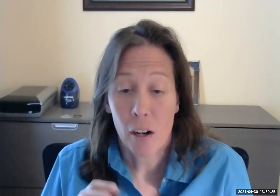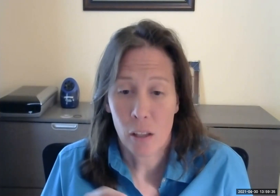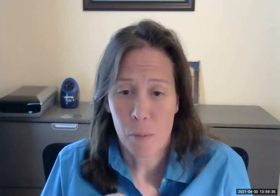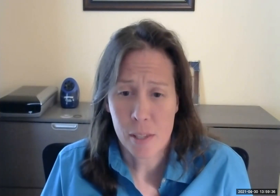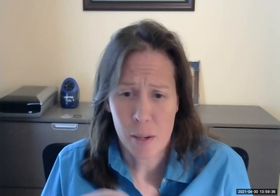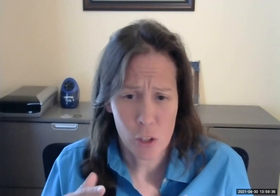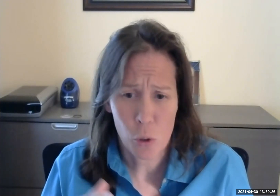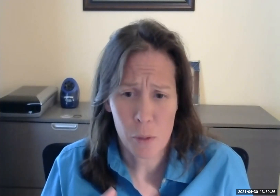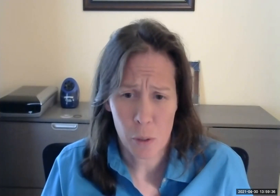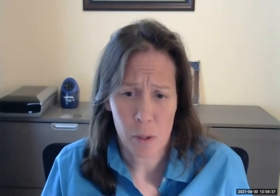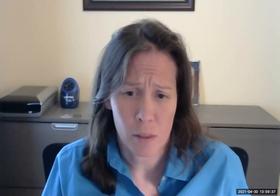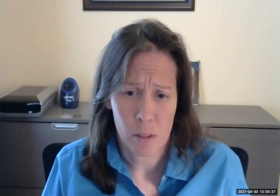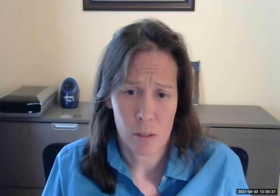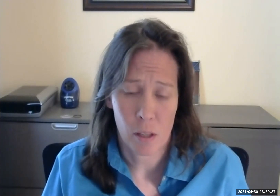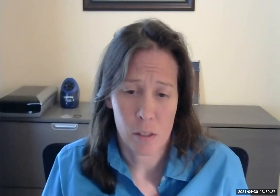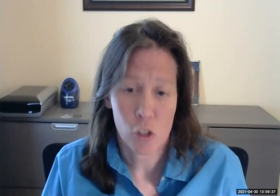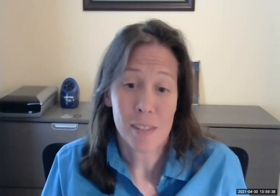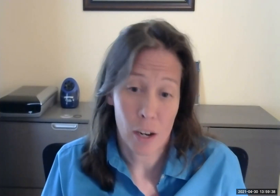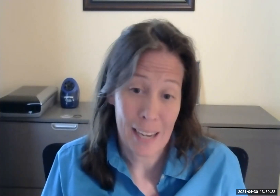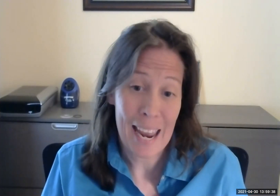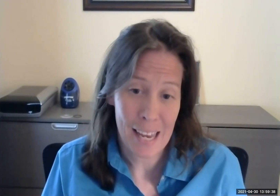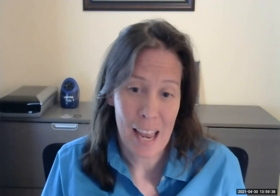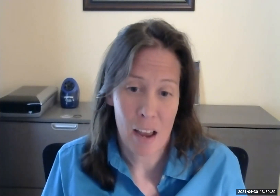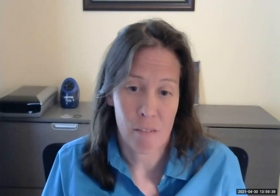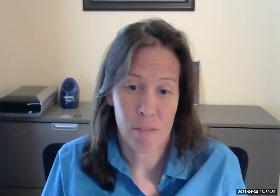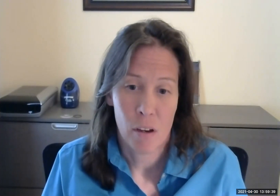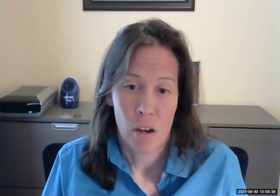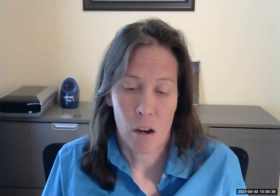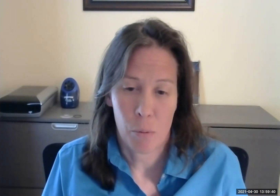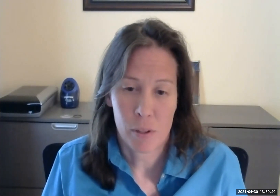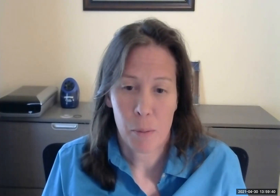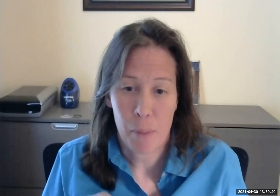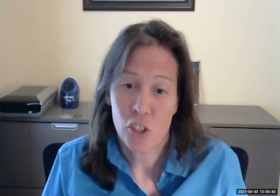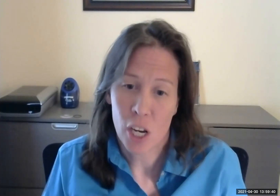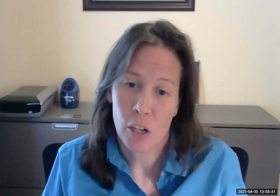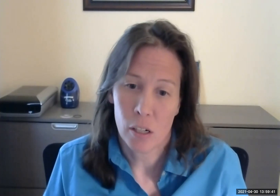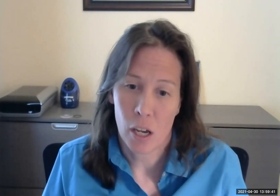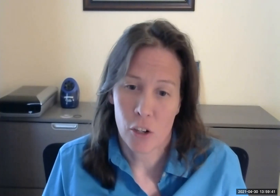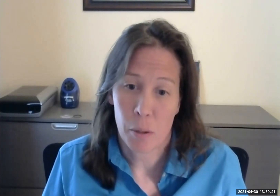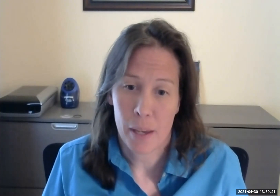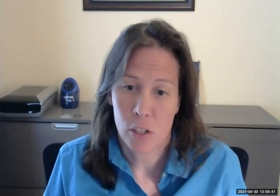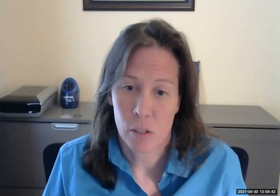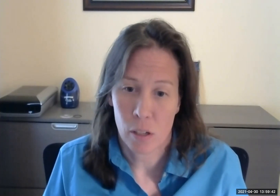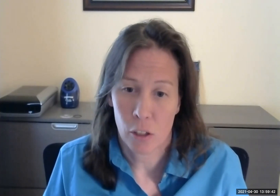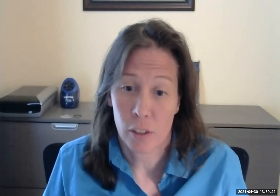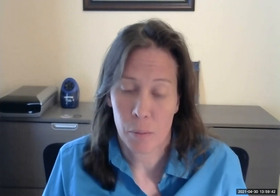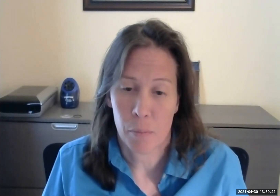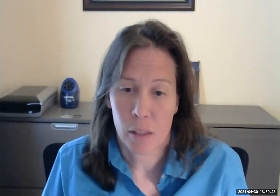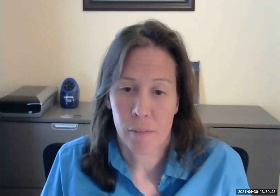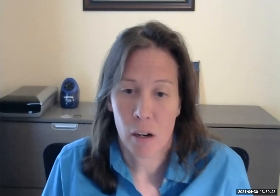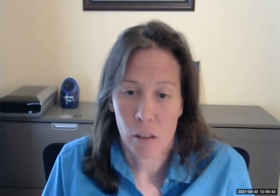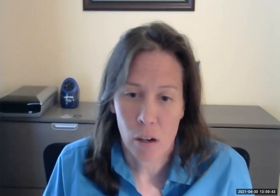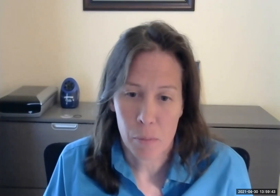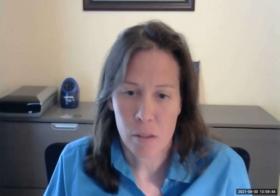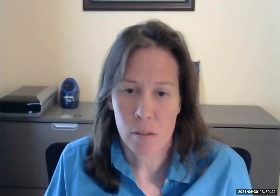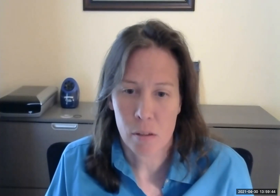the fire alarm system in the dormitory, the students can have what's called a bed shaker under their bed to alert them